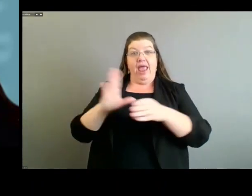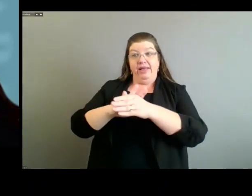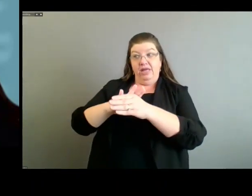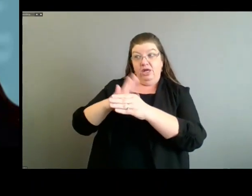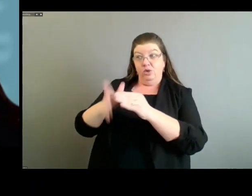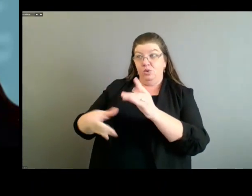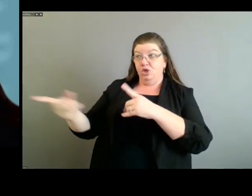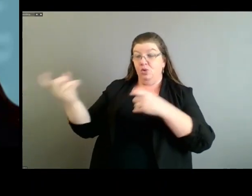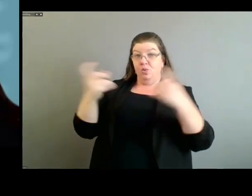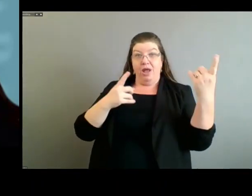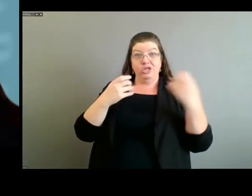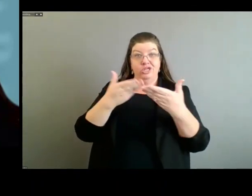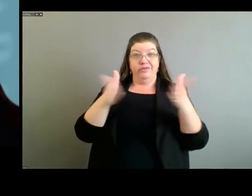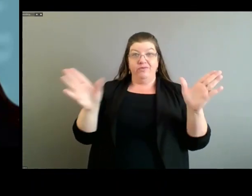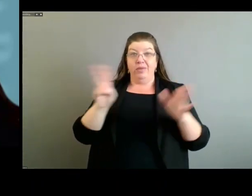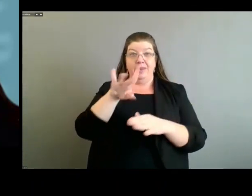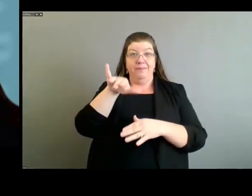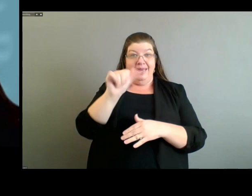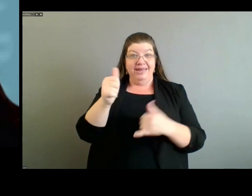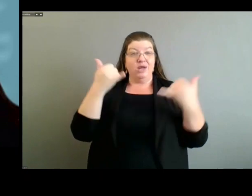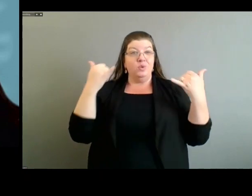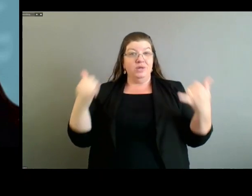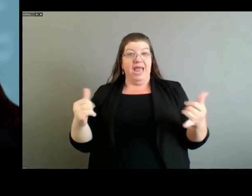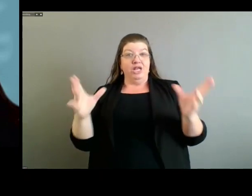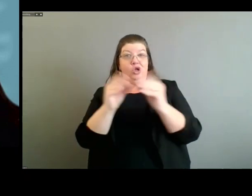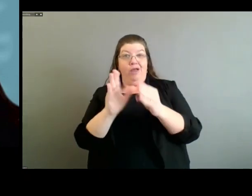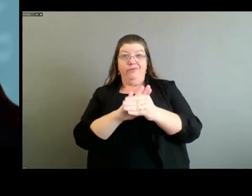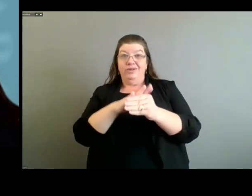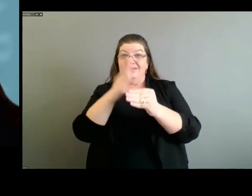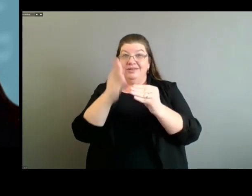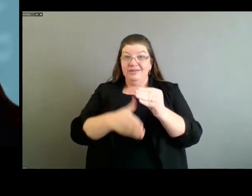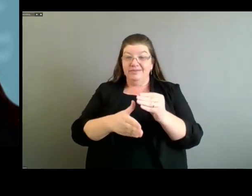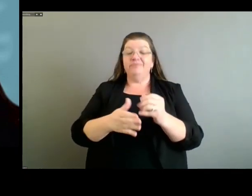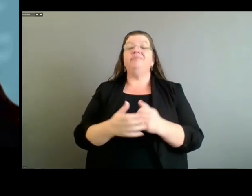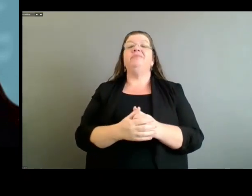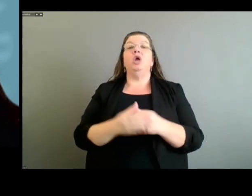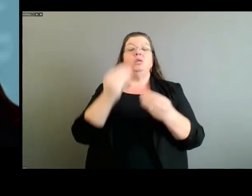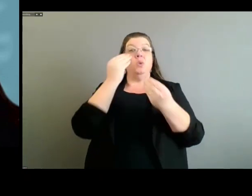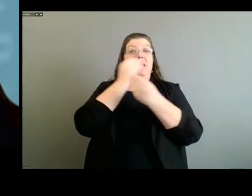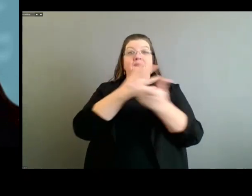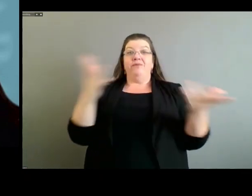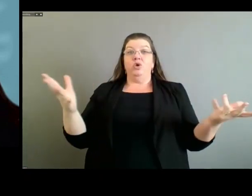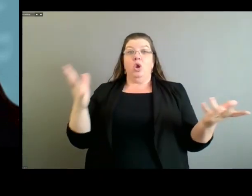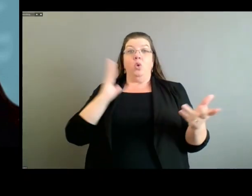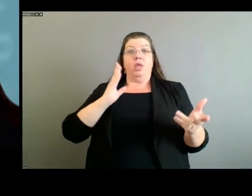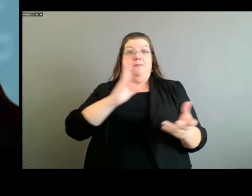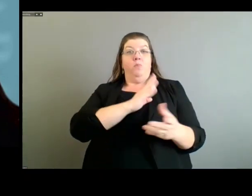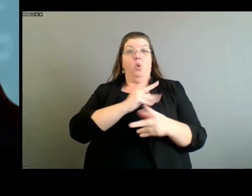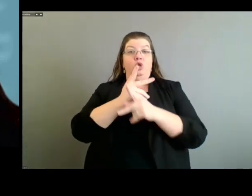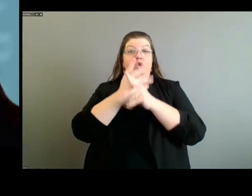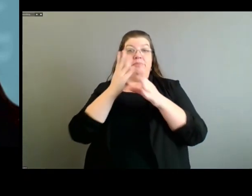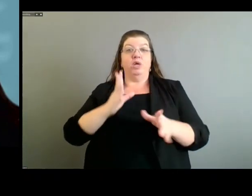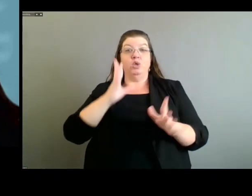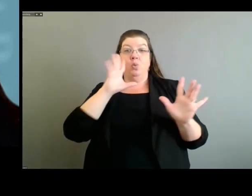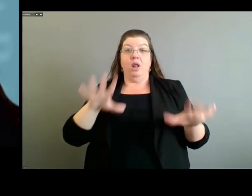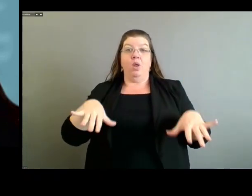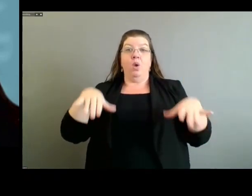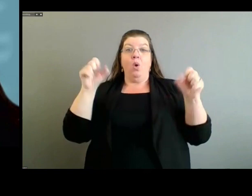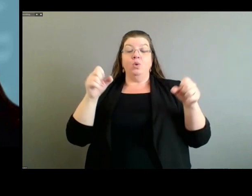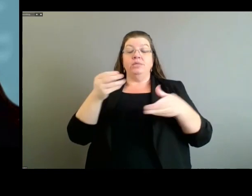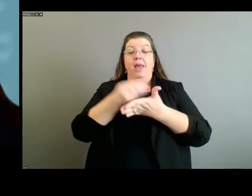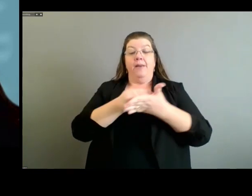concludes questions from the media and today's press conference. To let everyone know, the Board of Supervisors is hosting